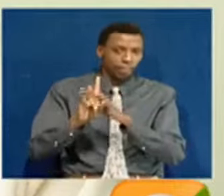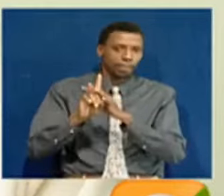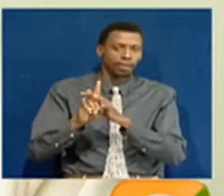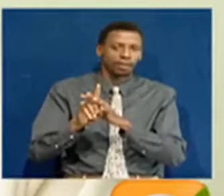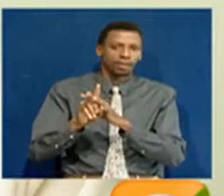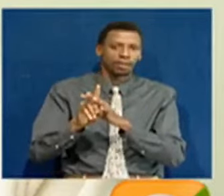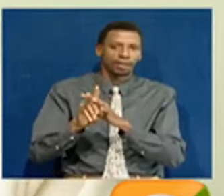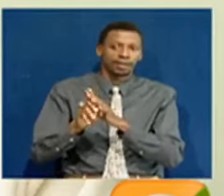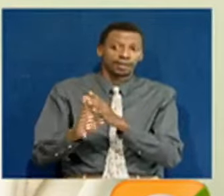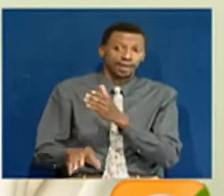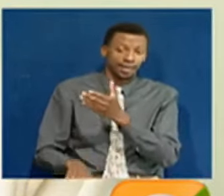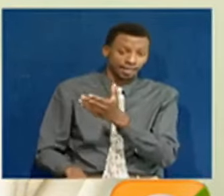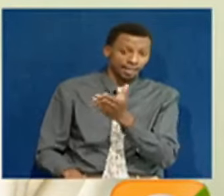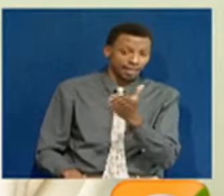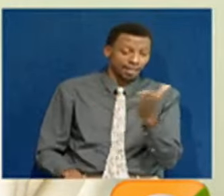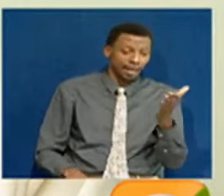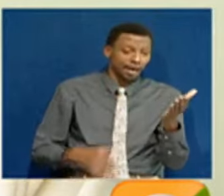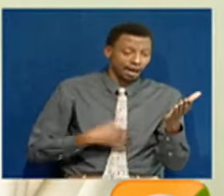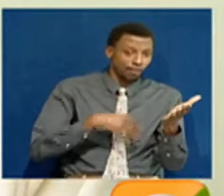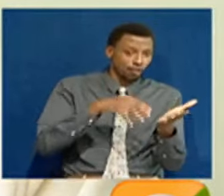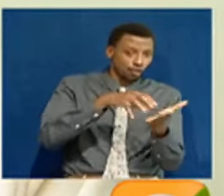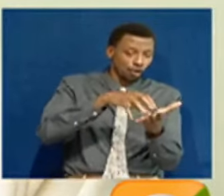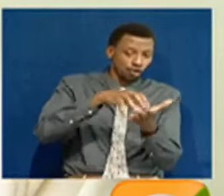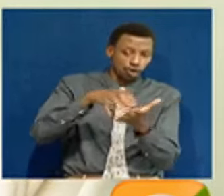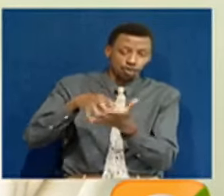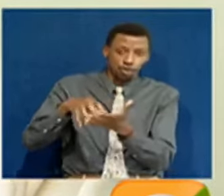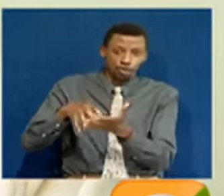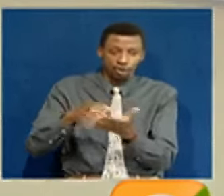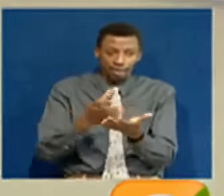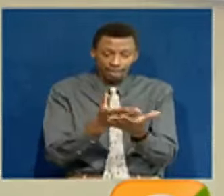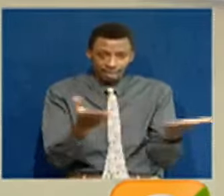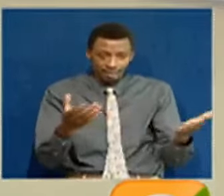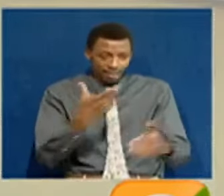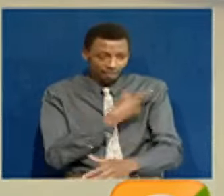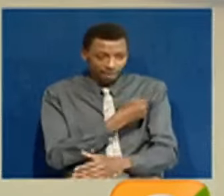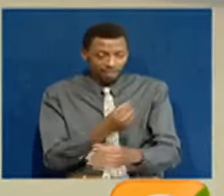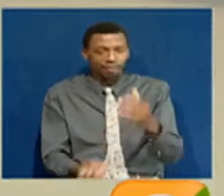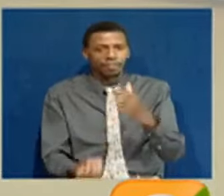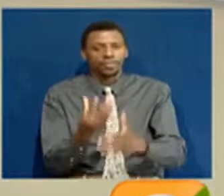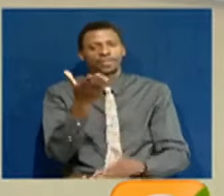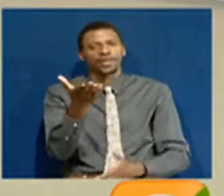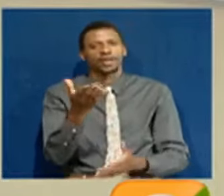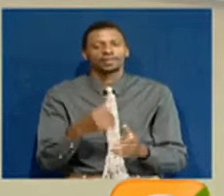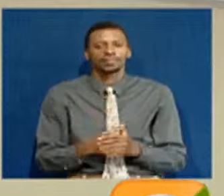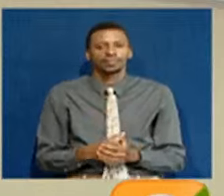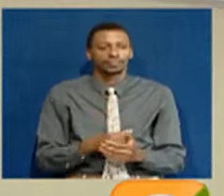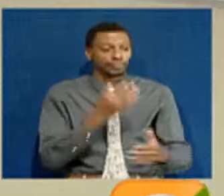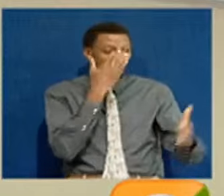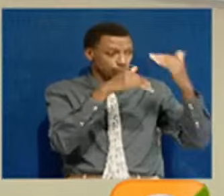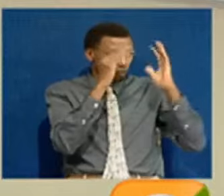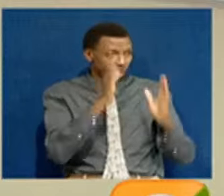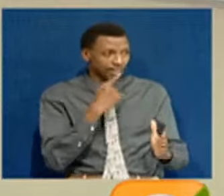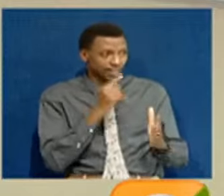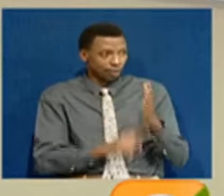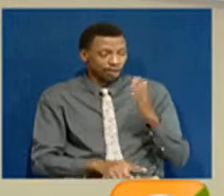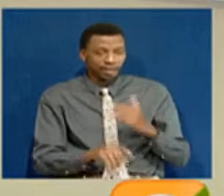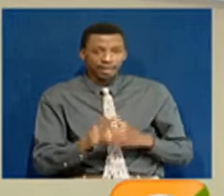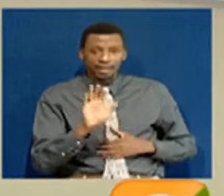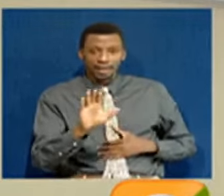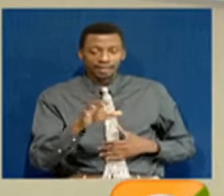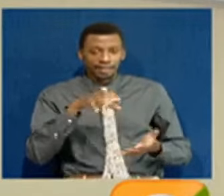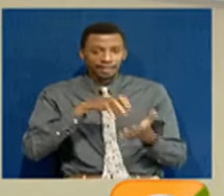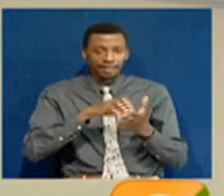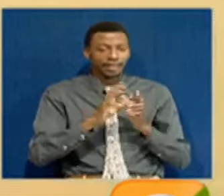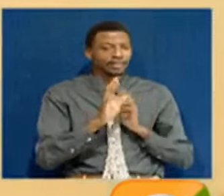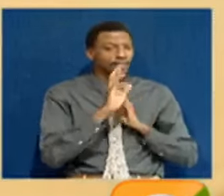are actually ongoing conditions to make these vaccines available. According to Professor Anzala, the case reported in Kenya was